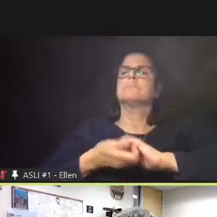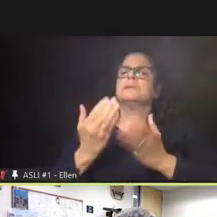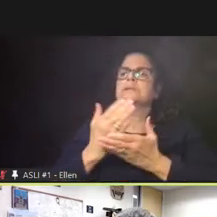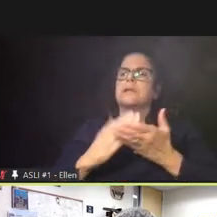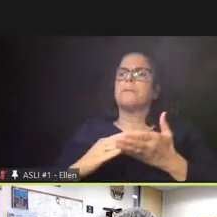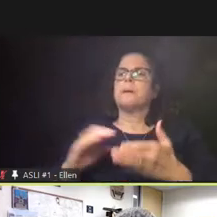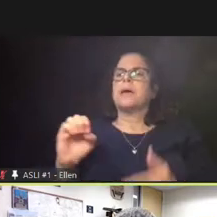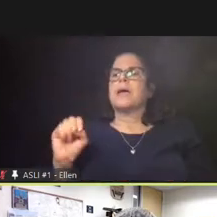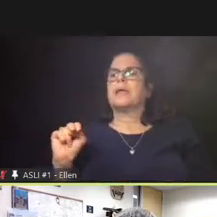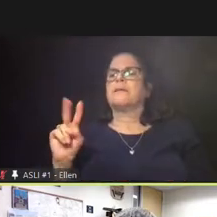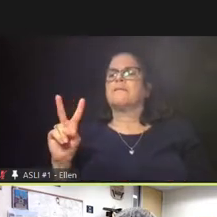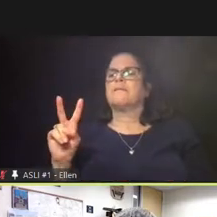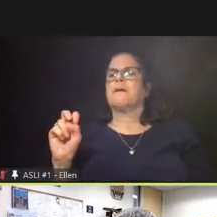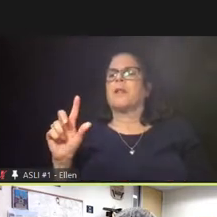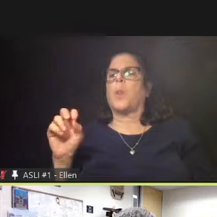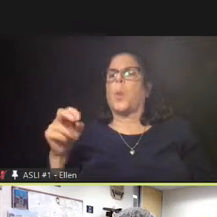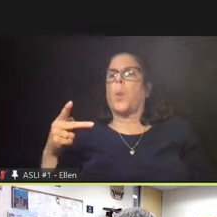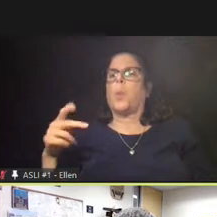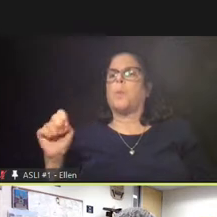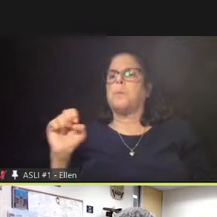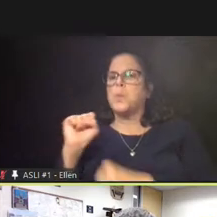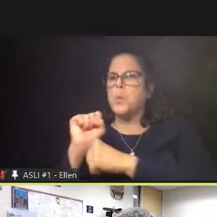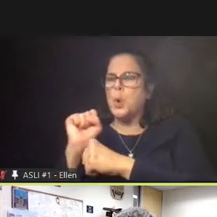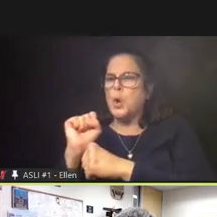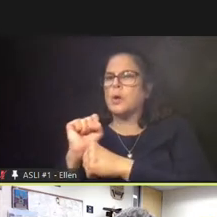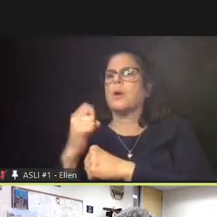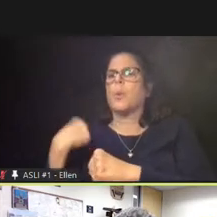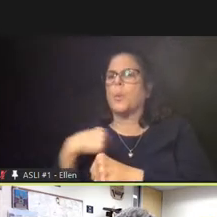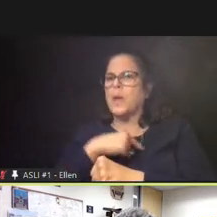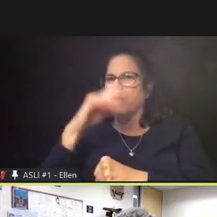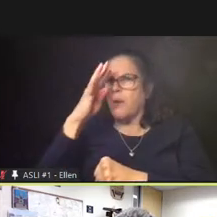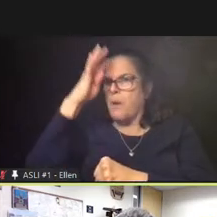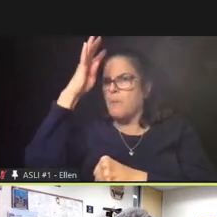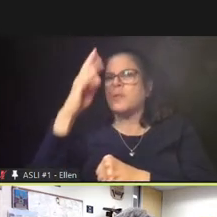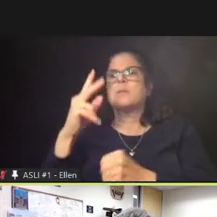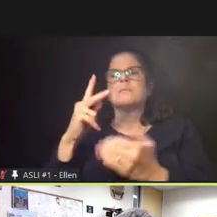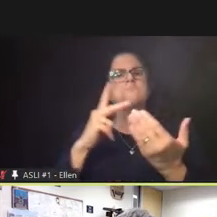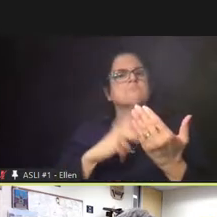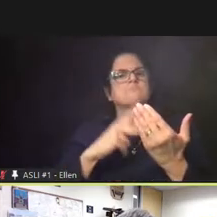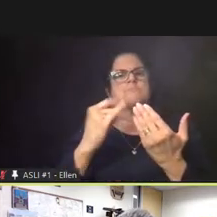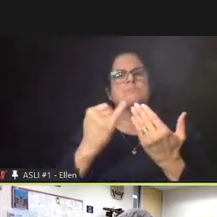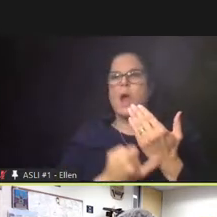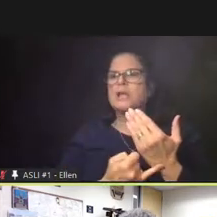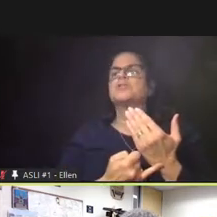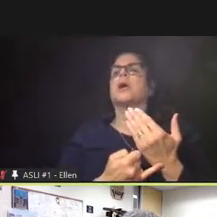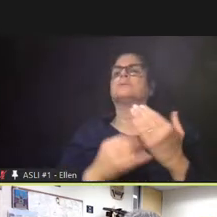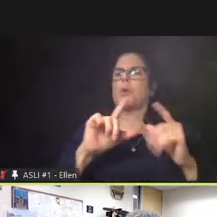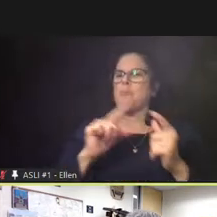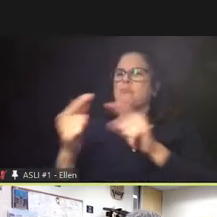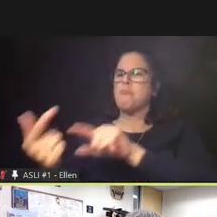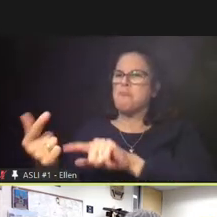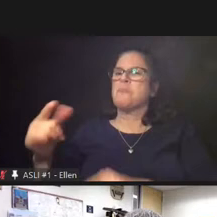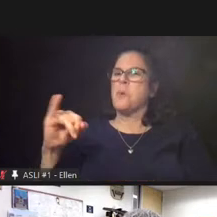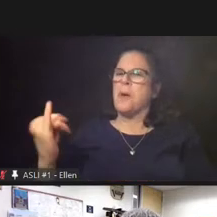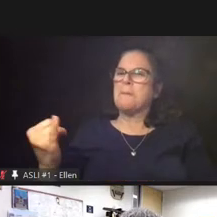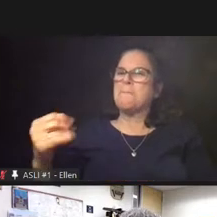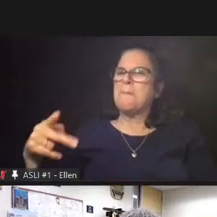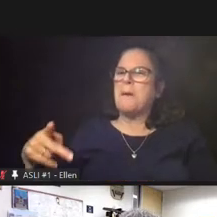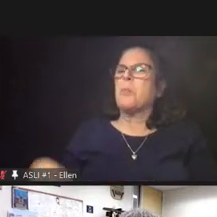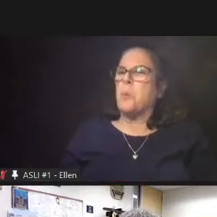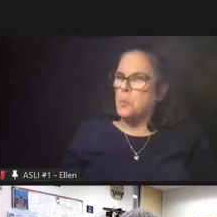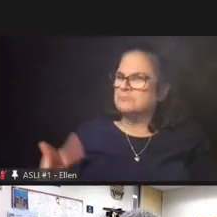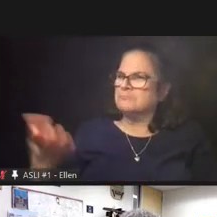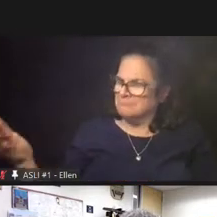like that, we were able to really come up with a project that was holistic and allowed lots of opportunities. And I'll pause and let Juan Pablo talk about them. Thanks, Bill,